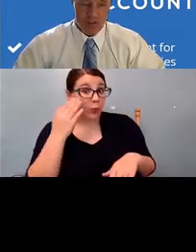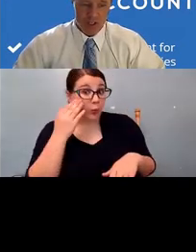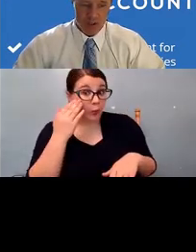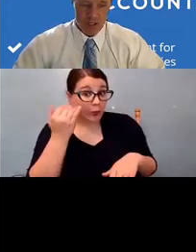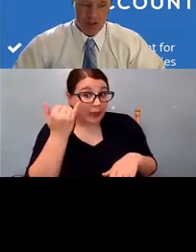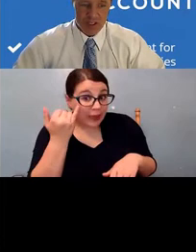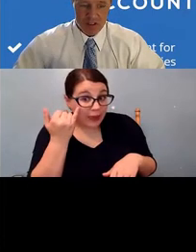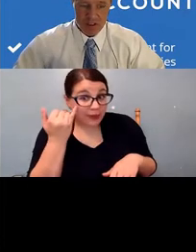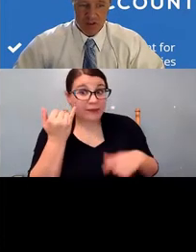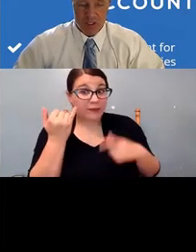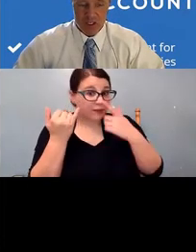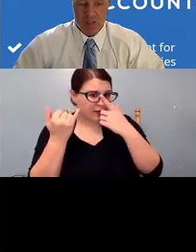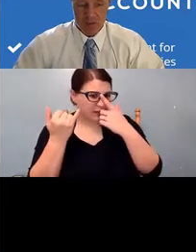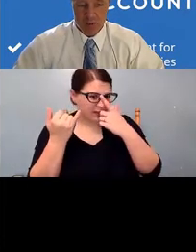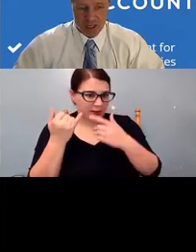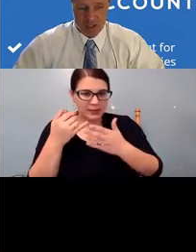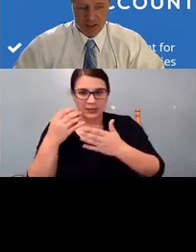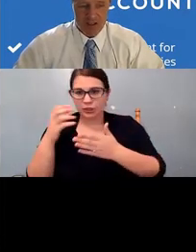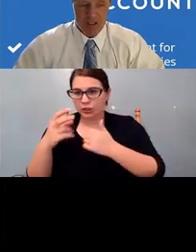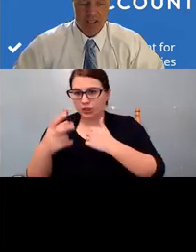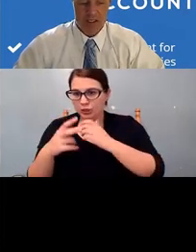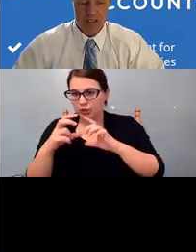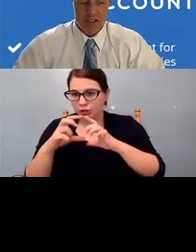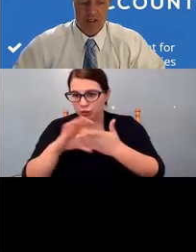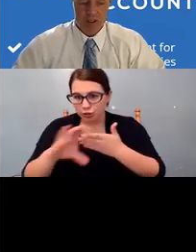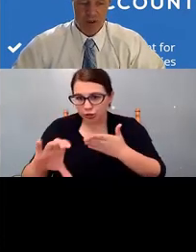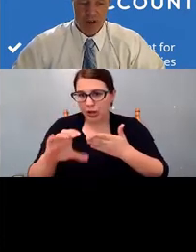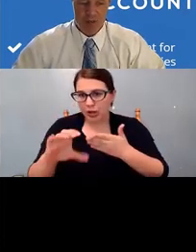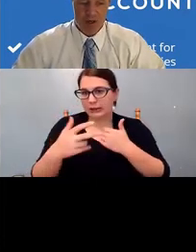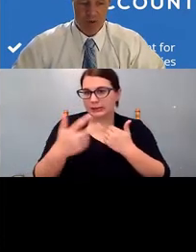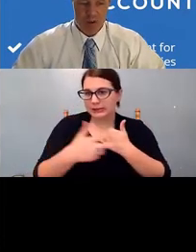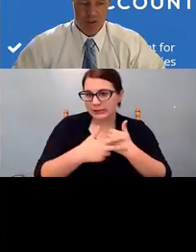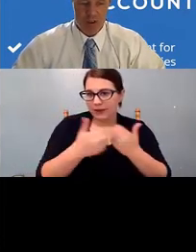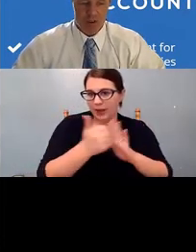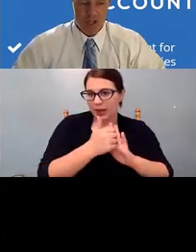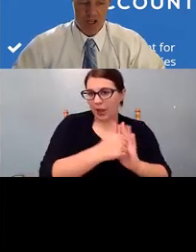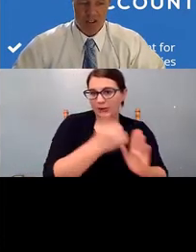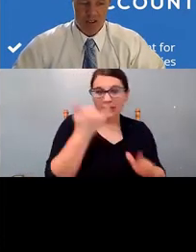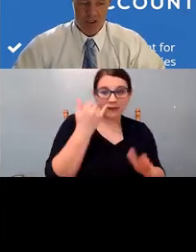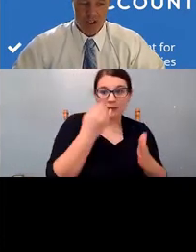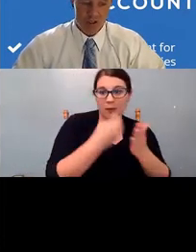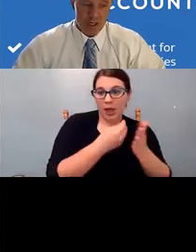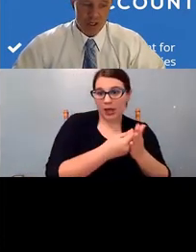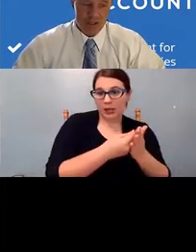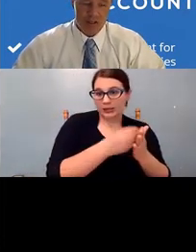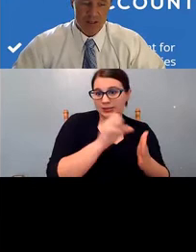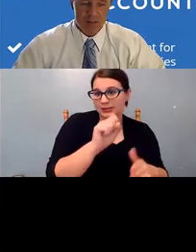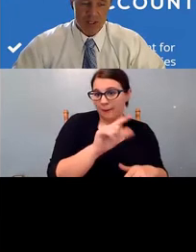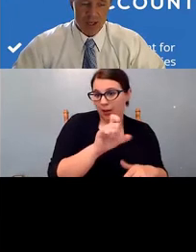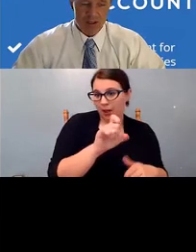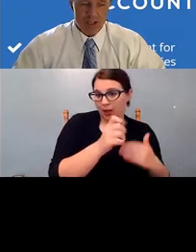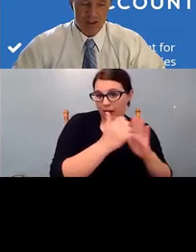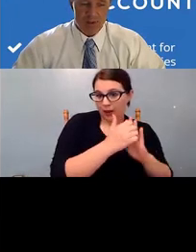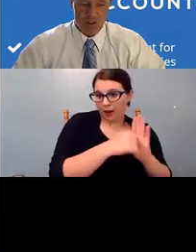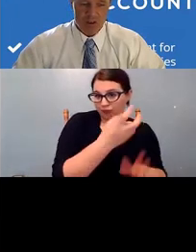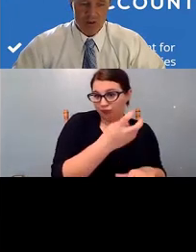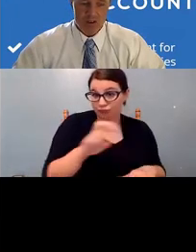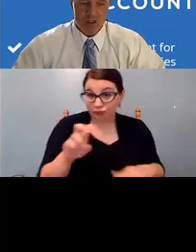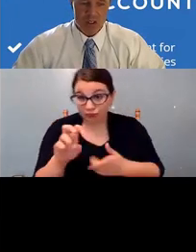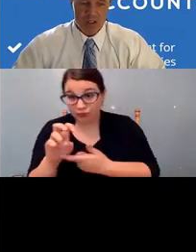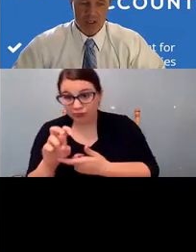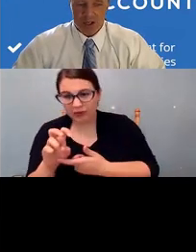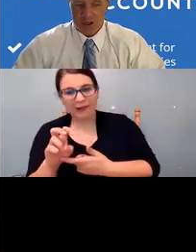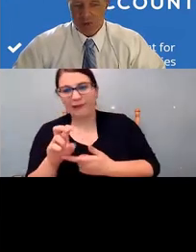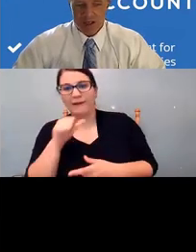from the stable account, it is still deemed as protected. So that money will still not, or should not, be counted as a